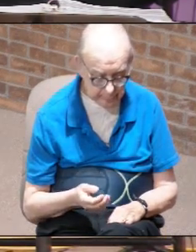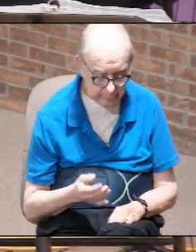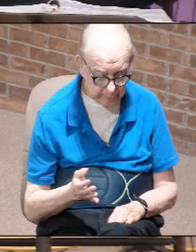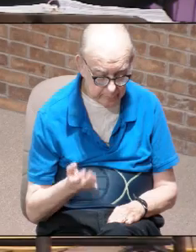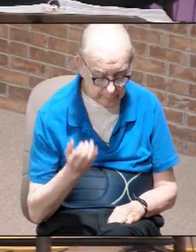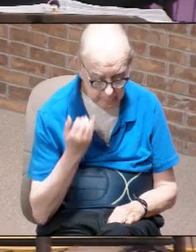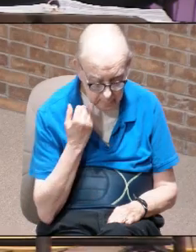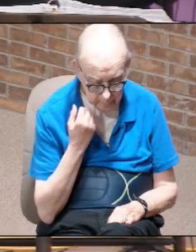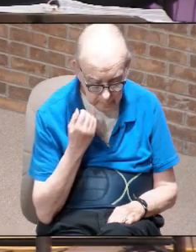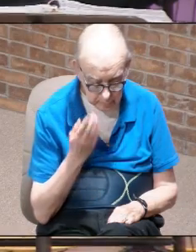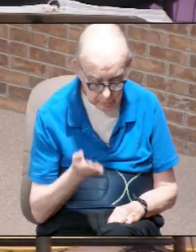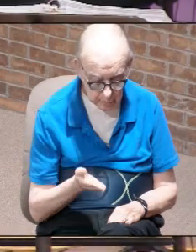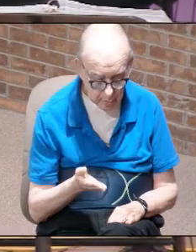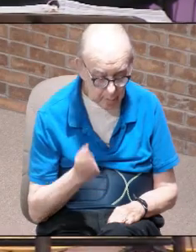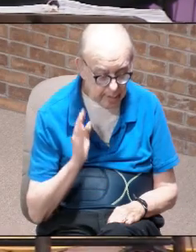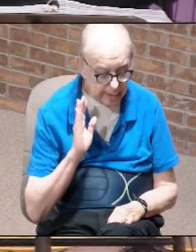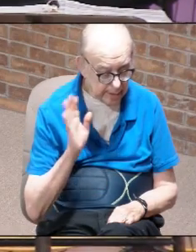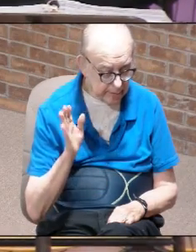If you are a child of God,